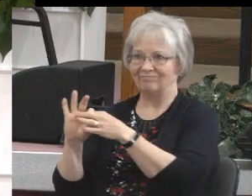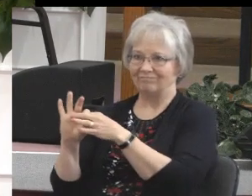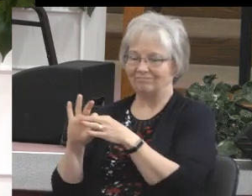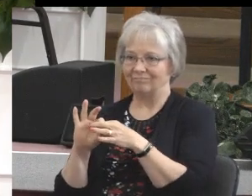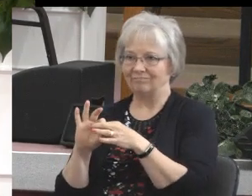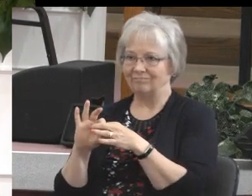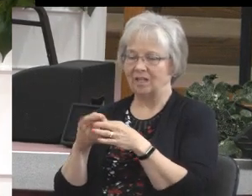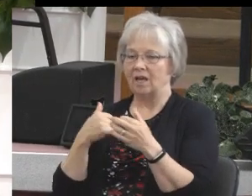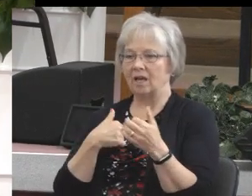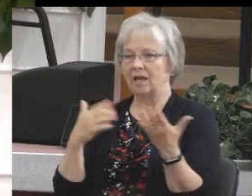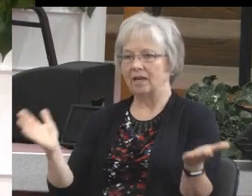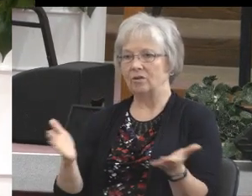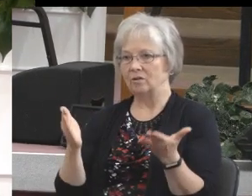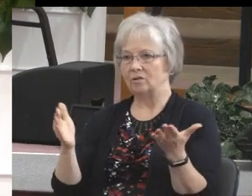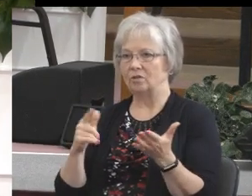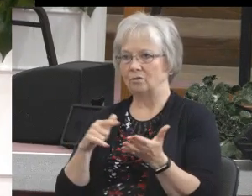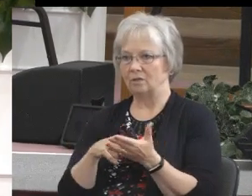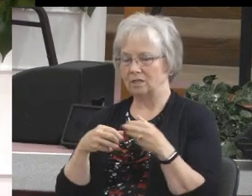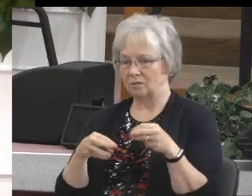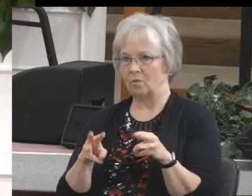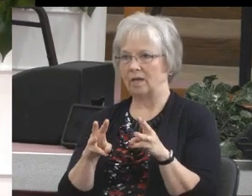way.